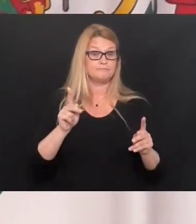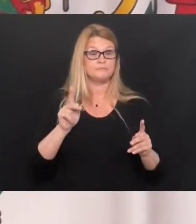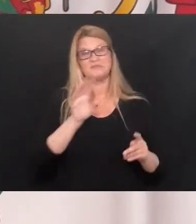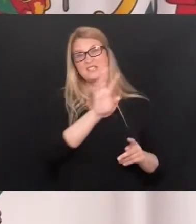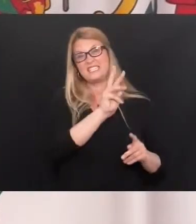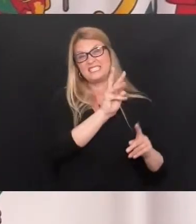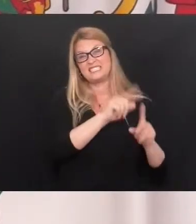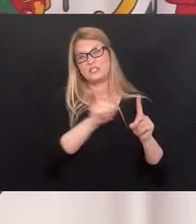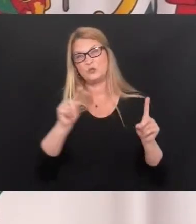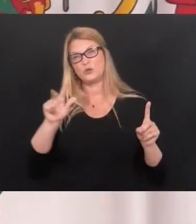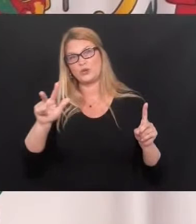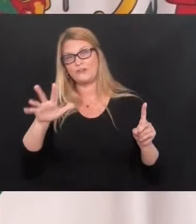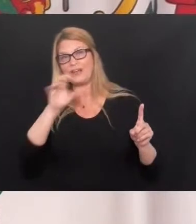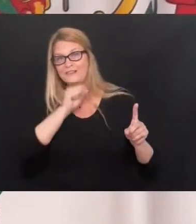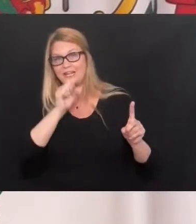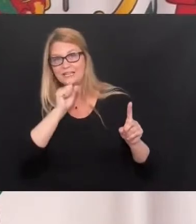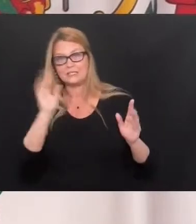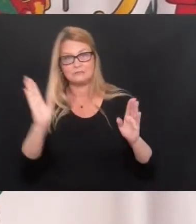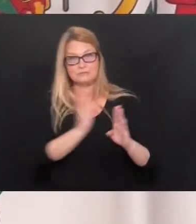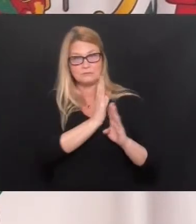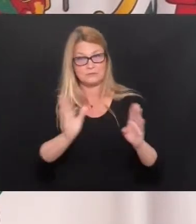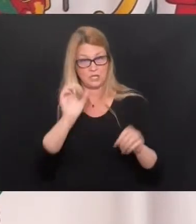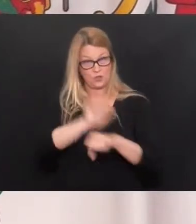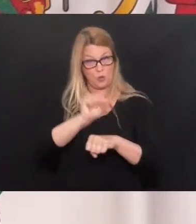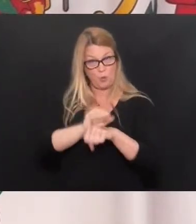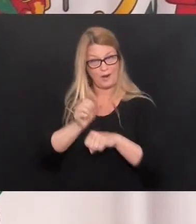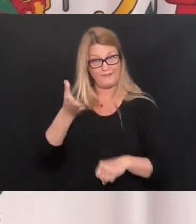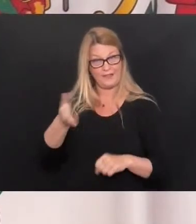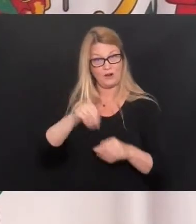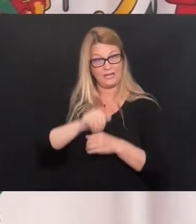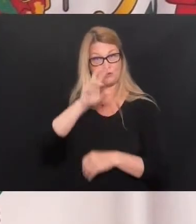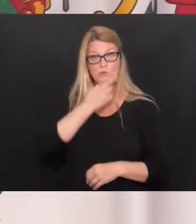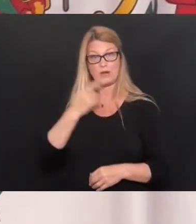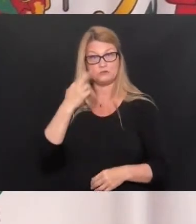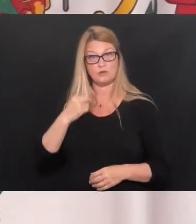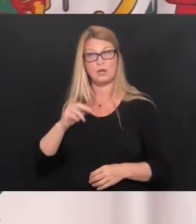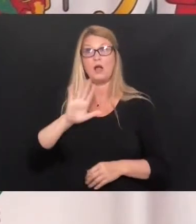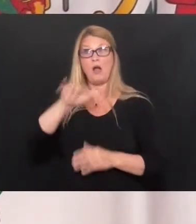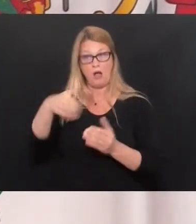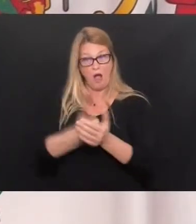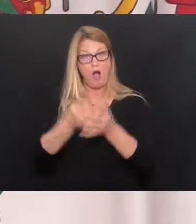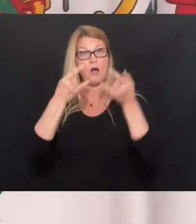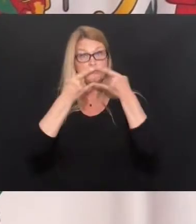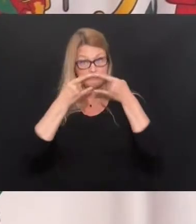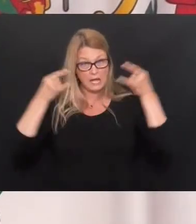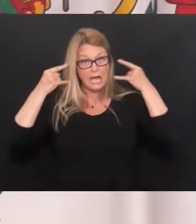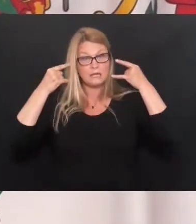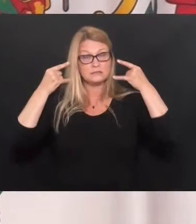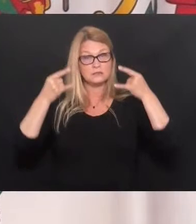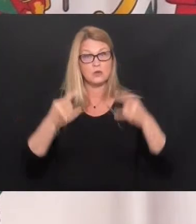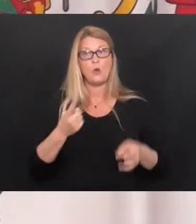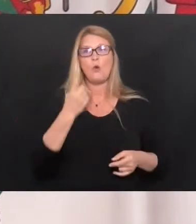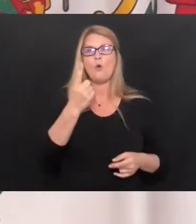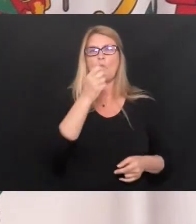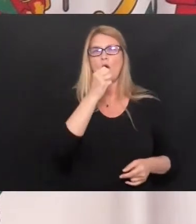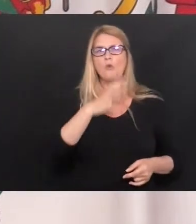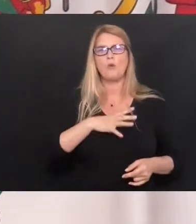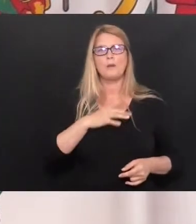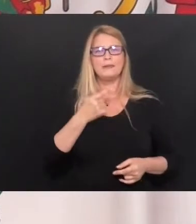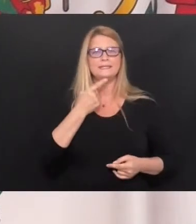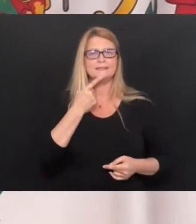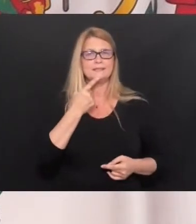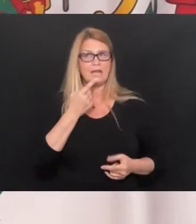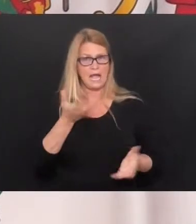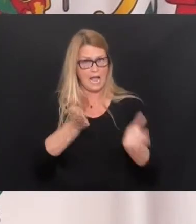16 to 35 years of age. And they were working there, and they all had masks on. And one of the ladies